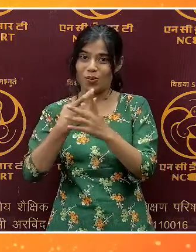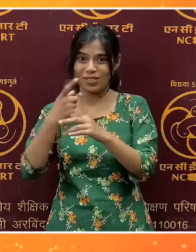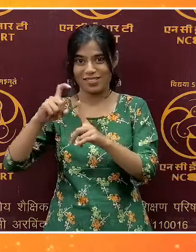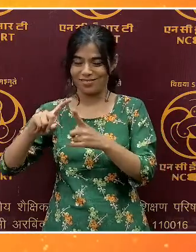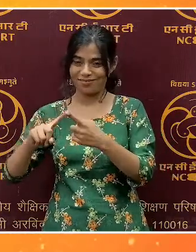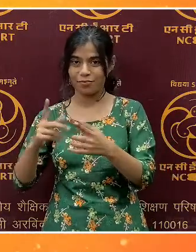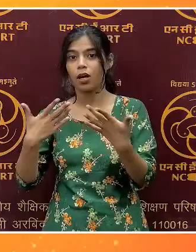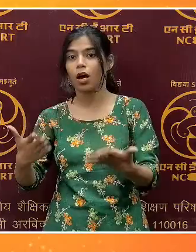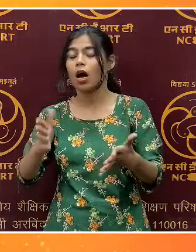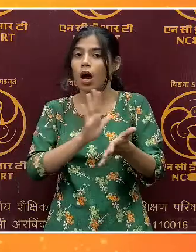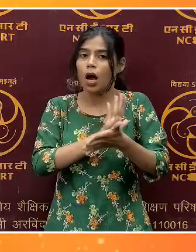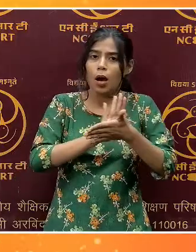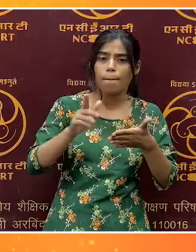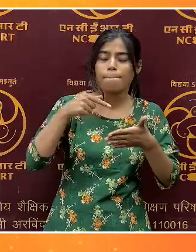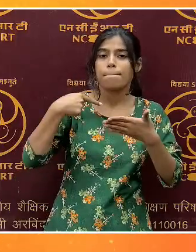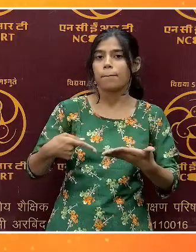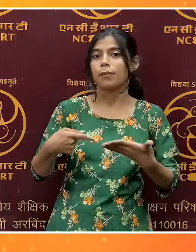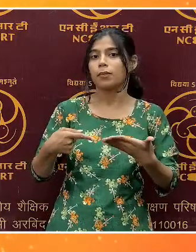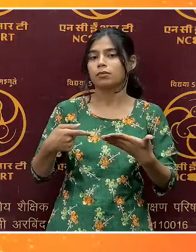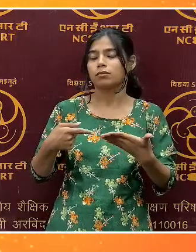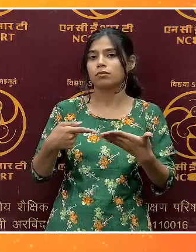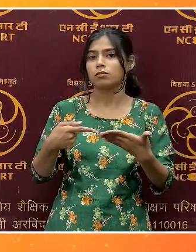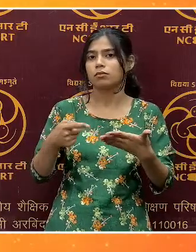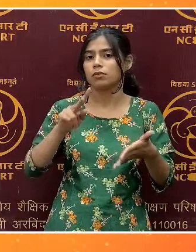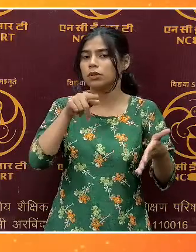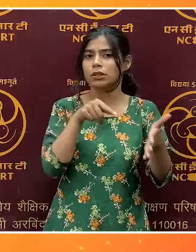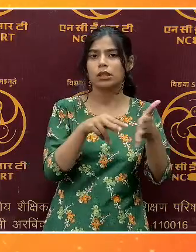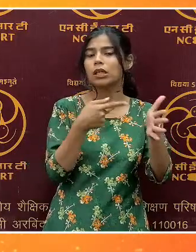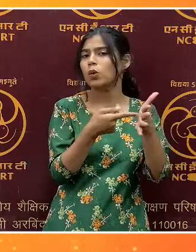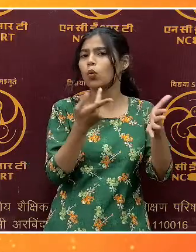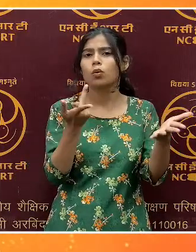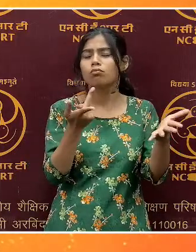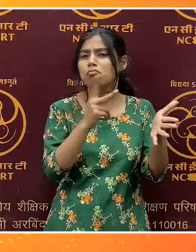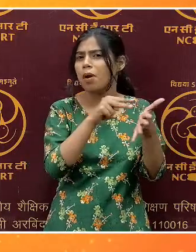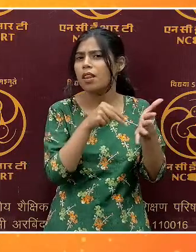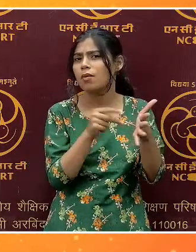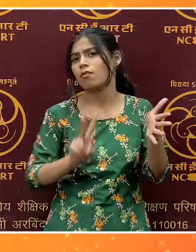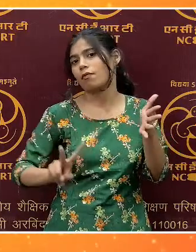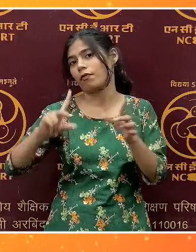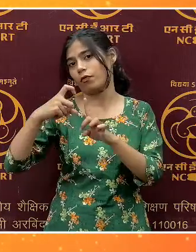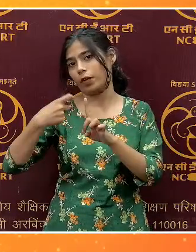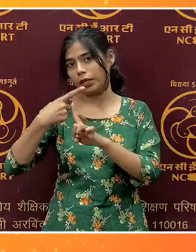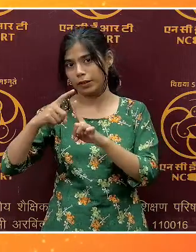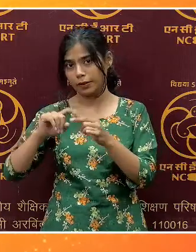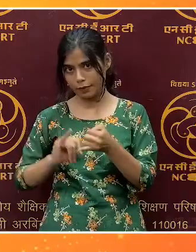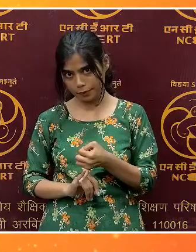magnitude as well as direction. Therefore, force is a vector quantity.